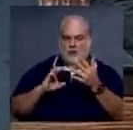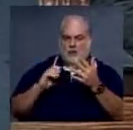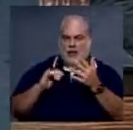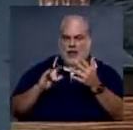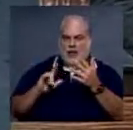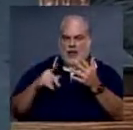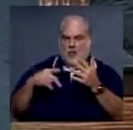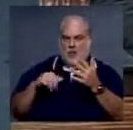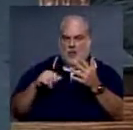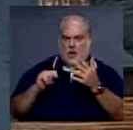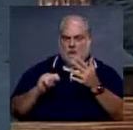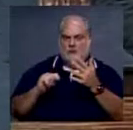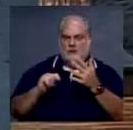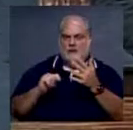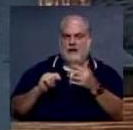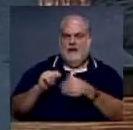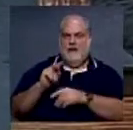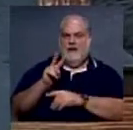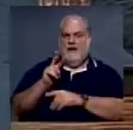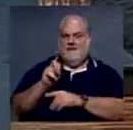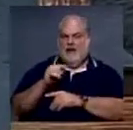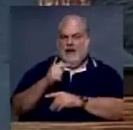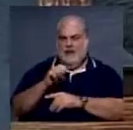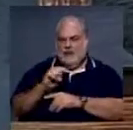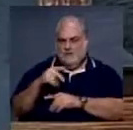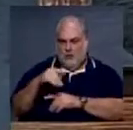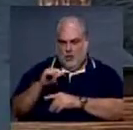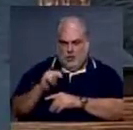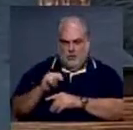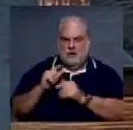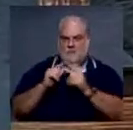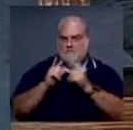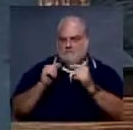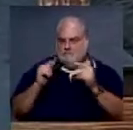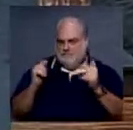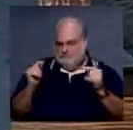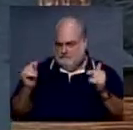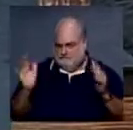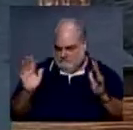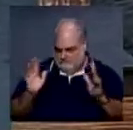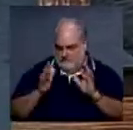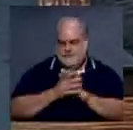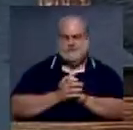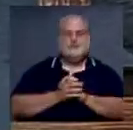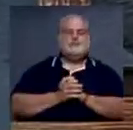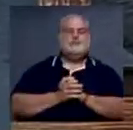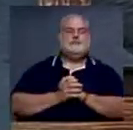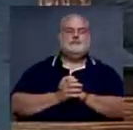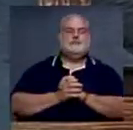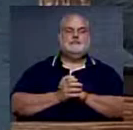have Vantage Point, Riverdale, and so forth and so on.